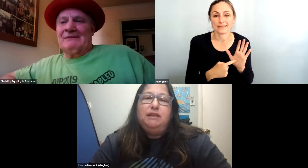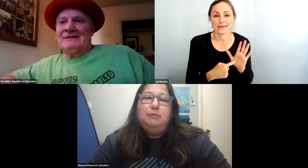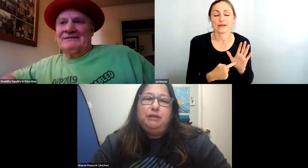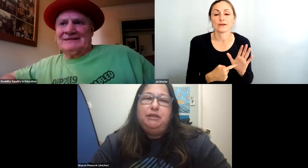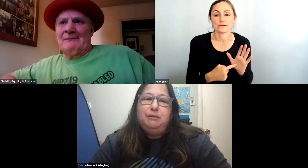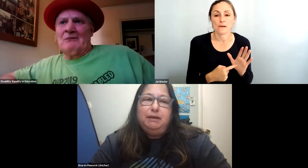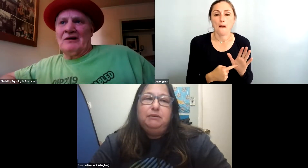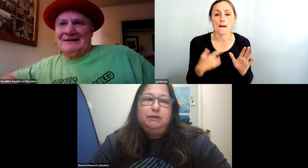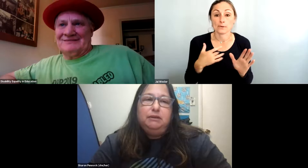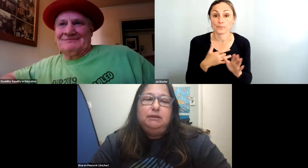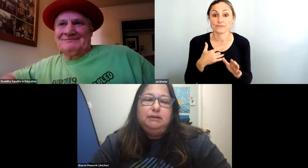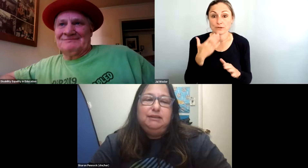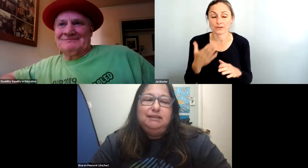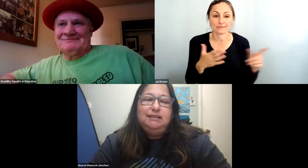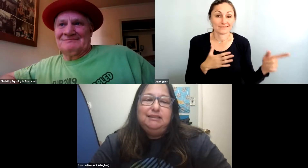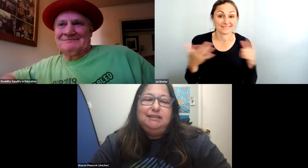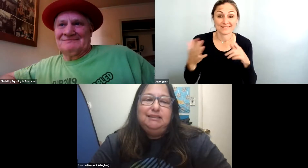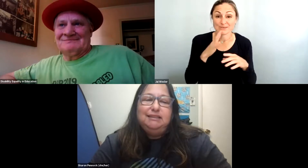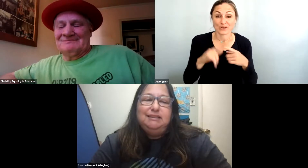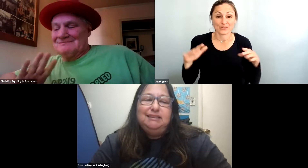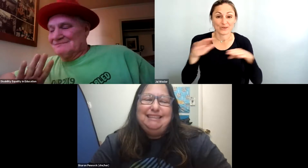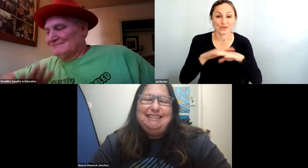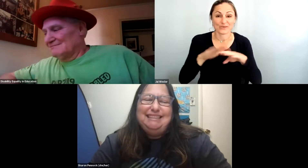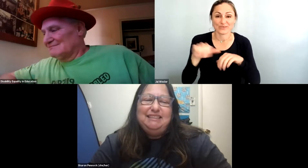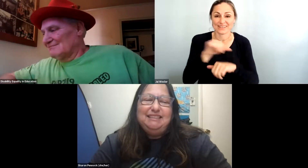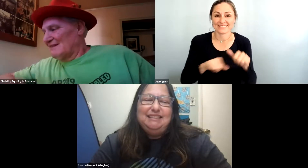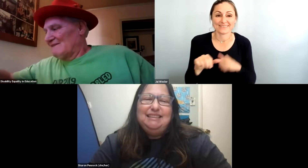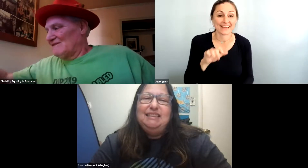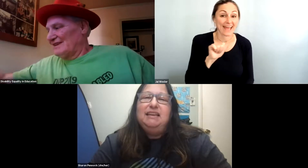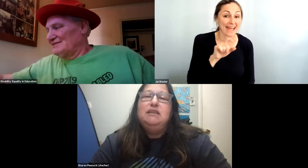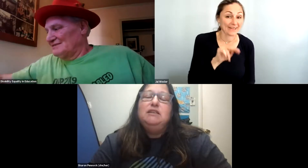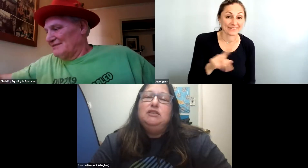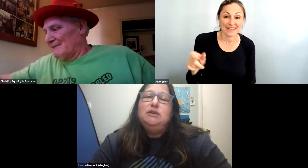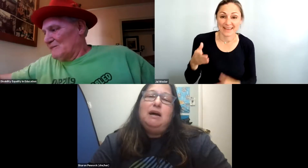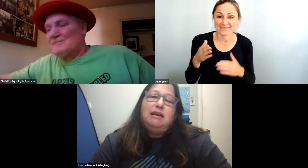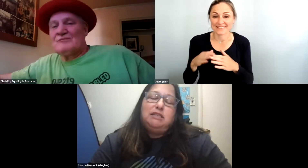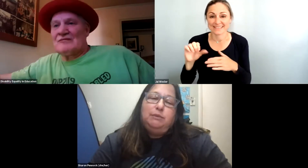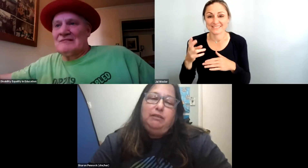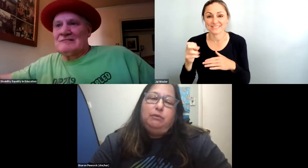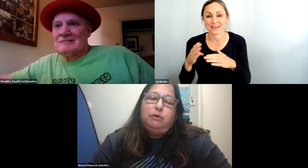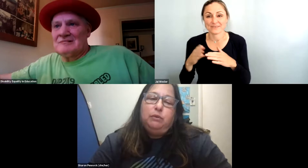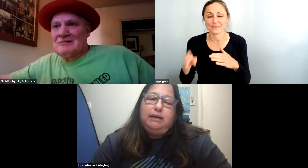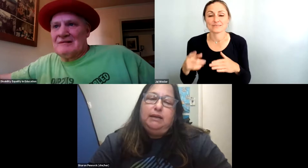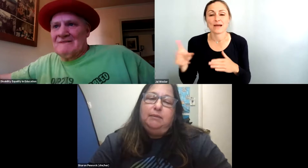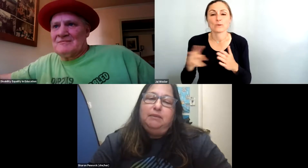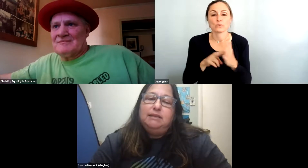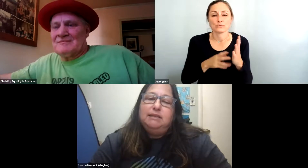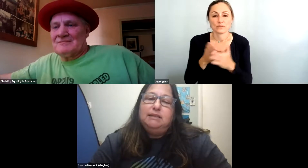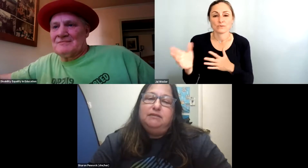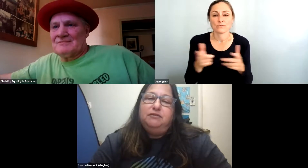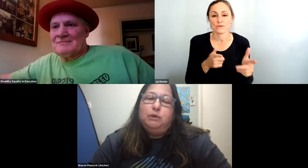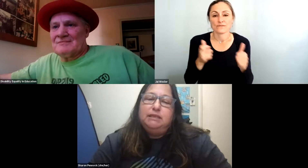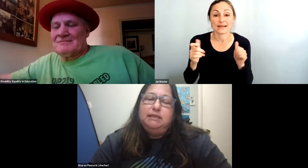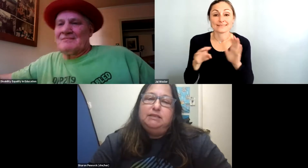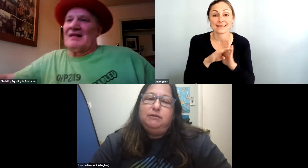we're feeling pretty good. Wait, Alan, you have to let Sharon finish. Yeah, so I'll actually read through real quick this list